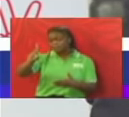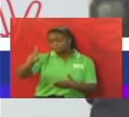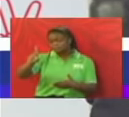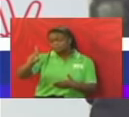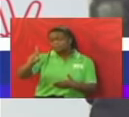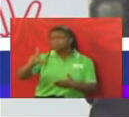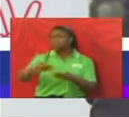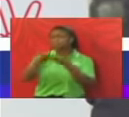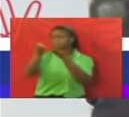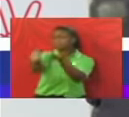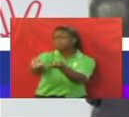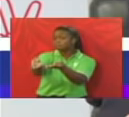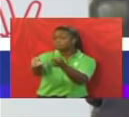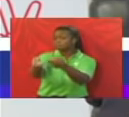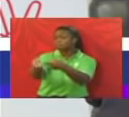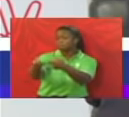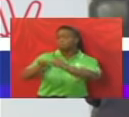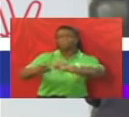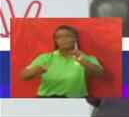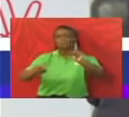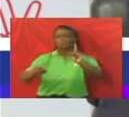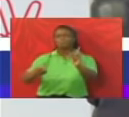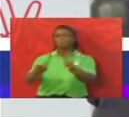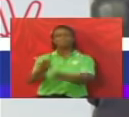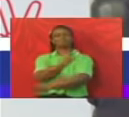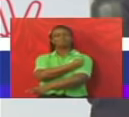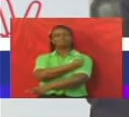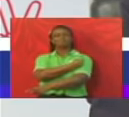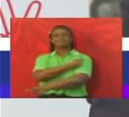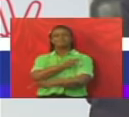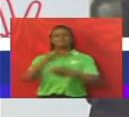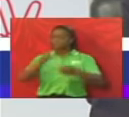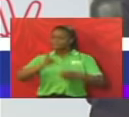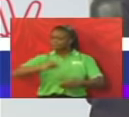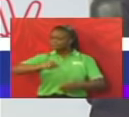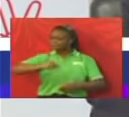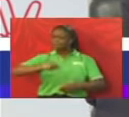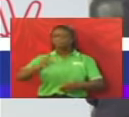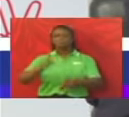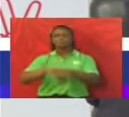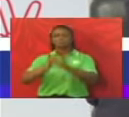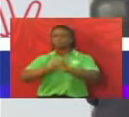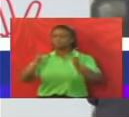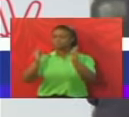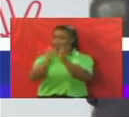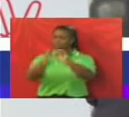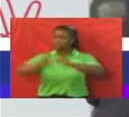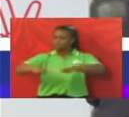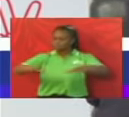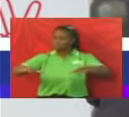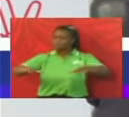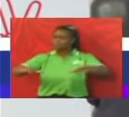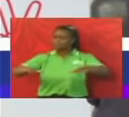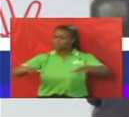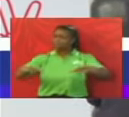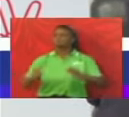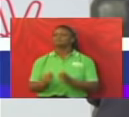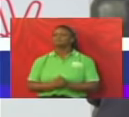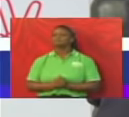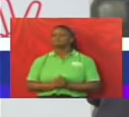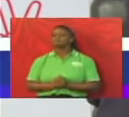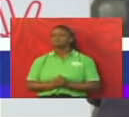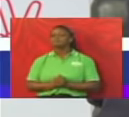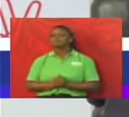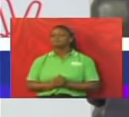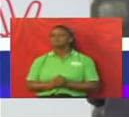your vaccine in parallel with children at those sites. More sites are actually being rolled out as